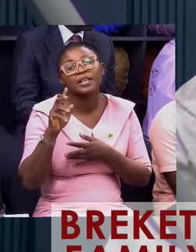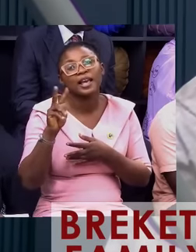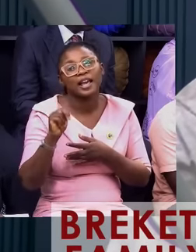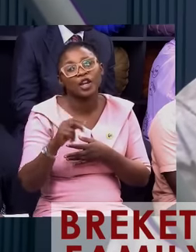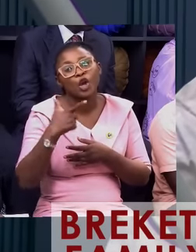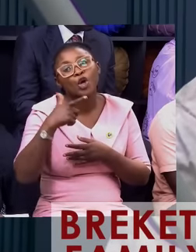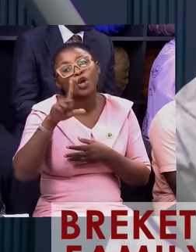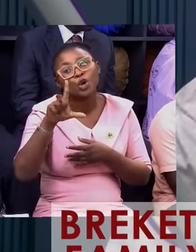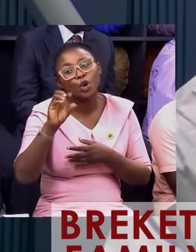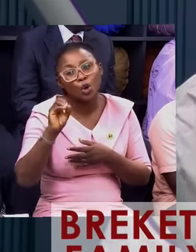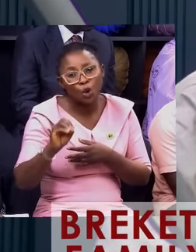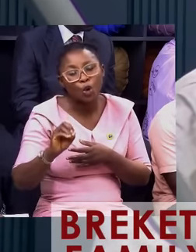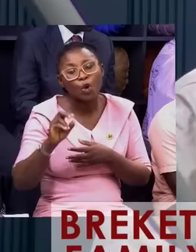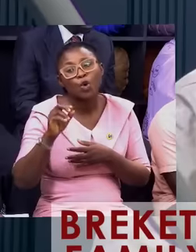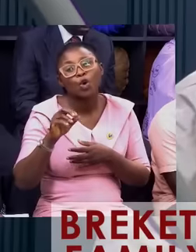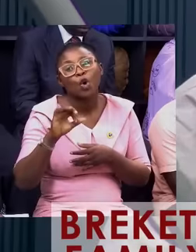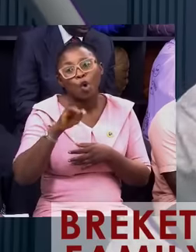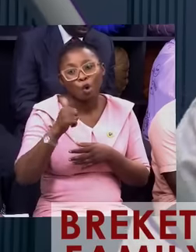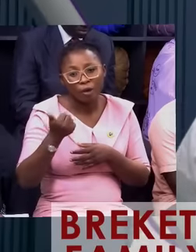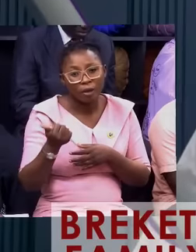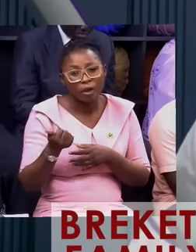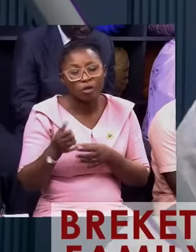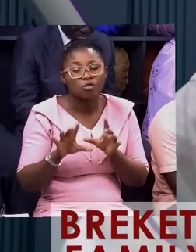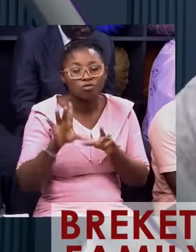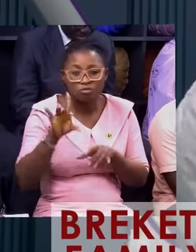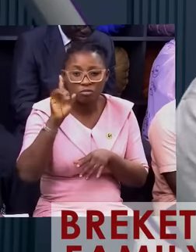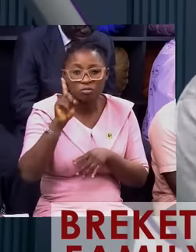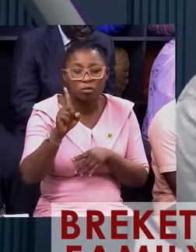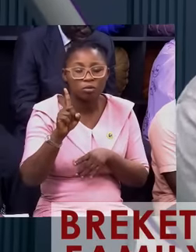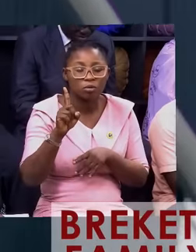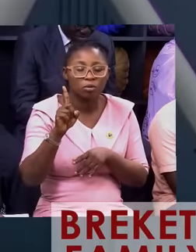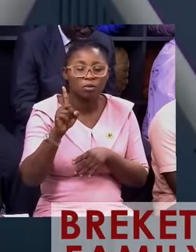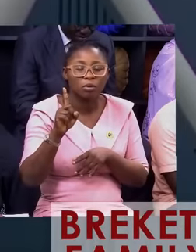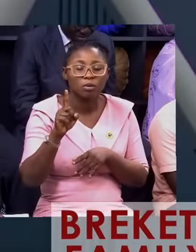glow n mobile choose one